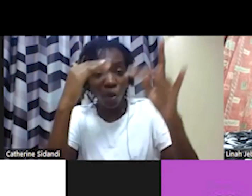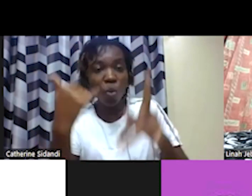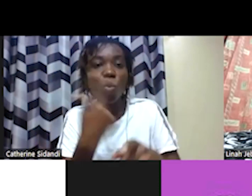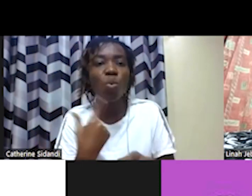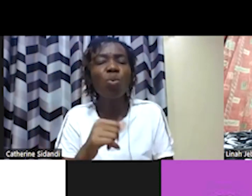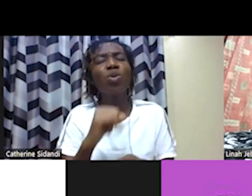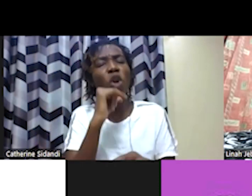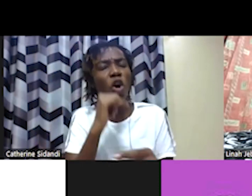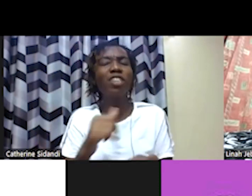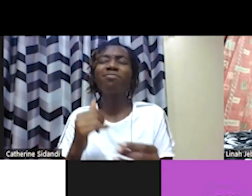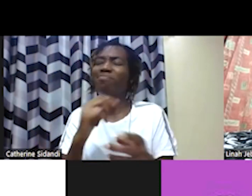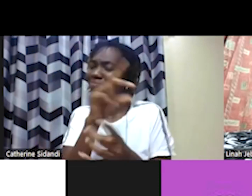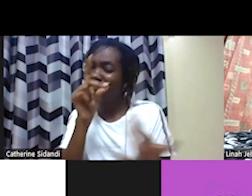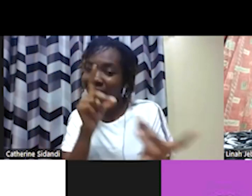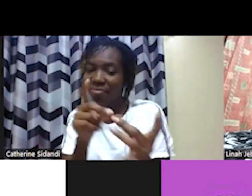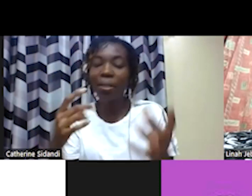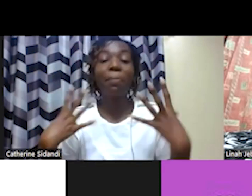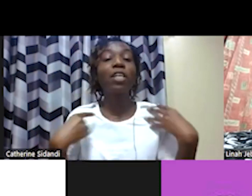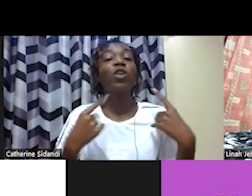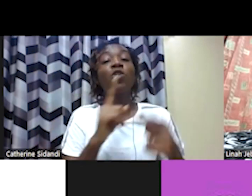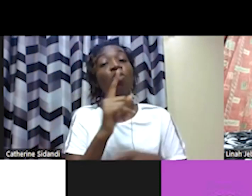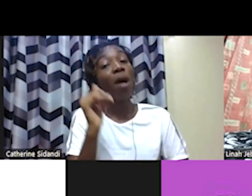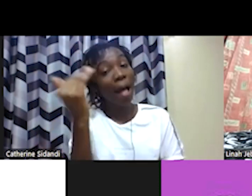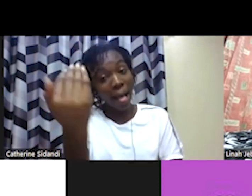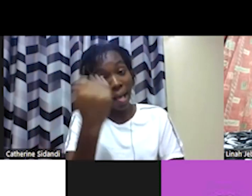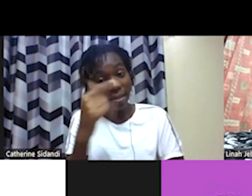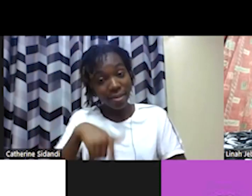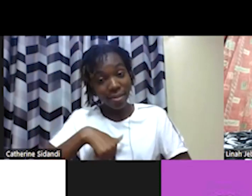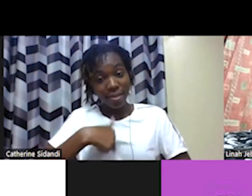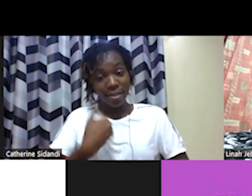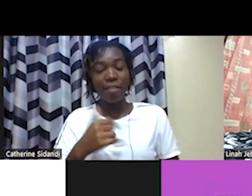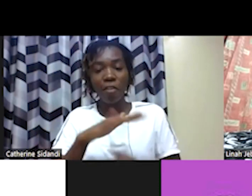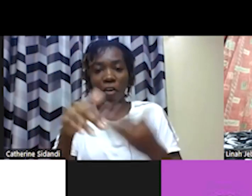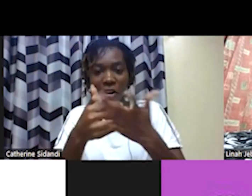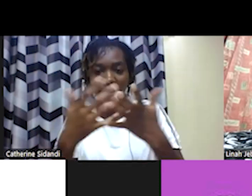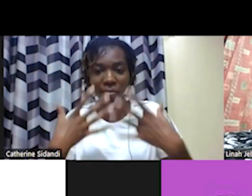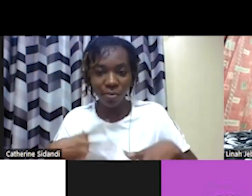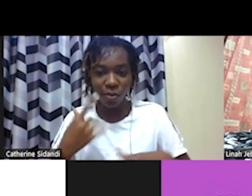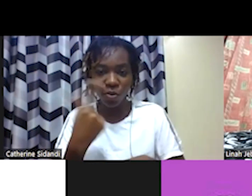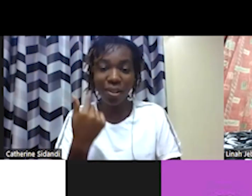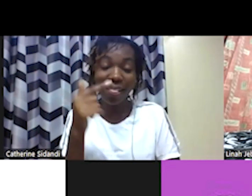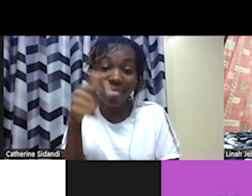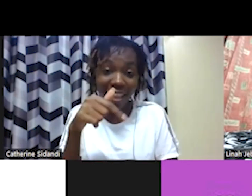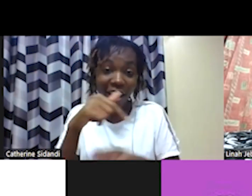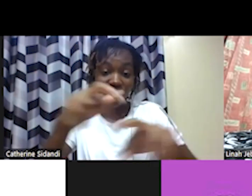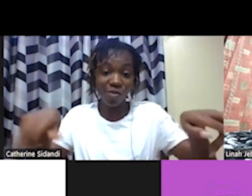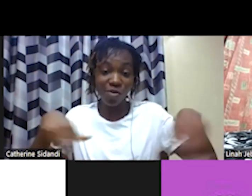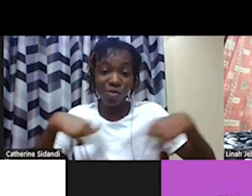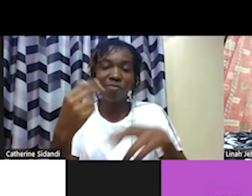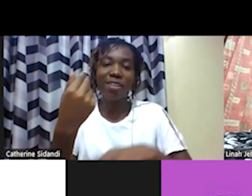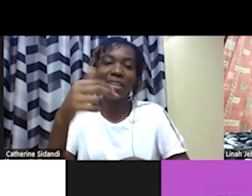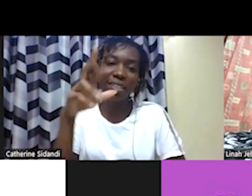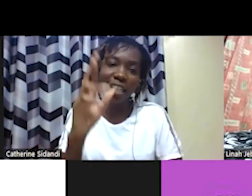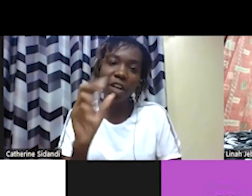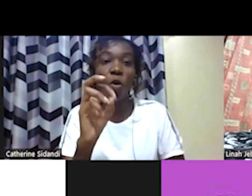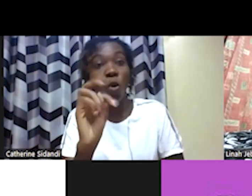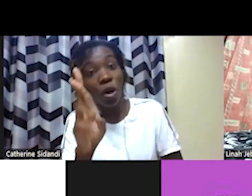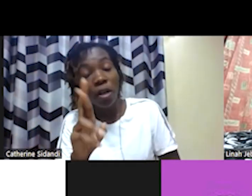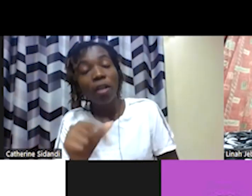exactly practitioners. So you need to ask yourself, and for all the people who are in this room, HR or not,